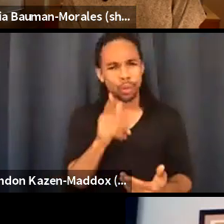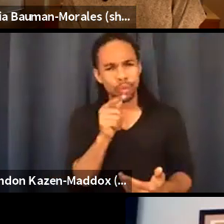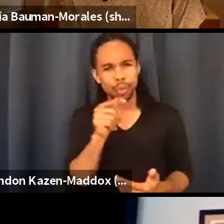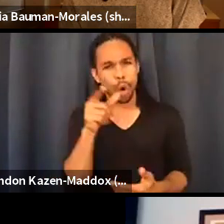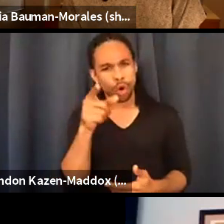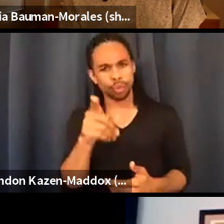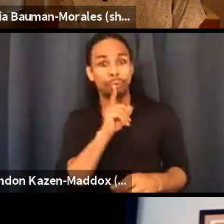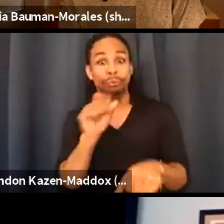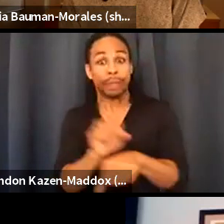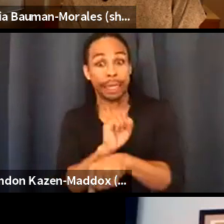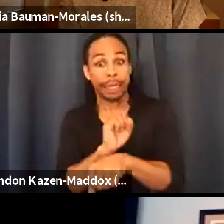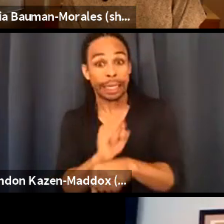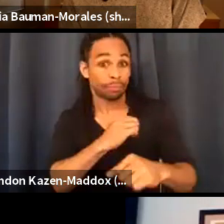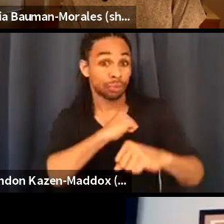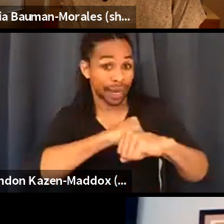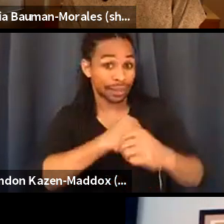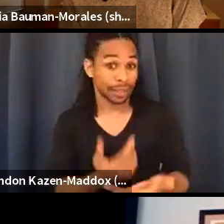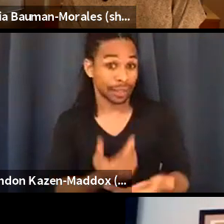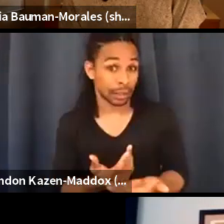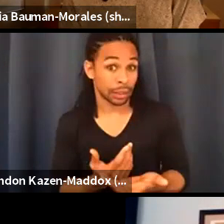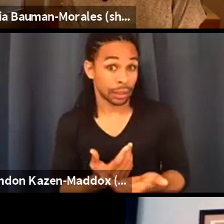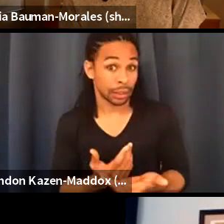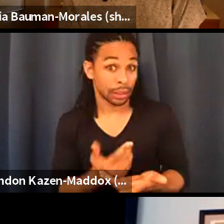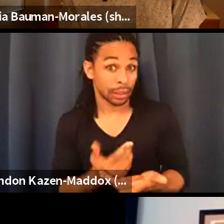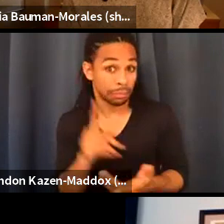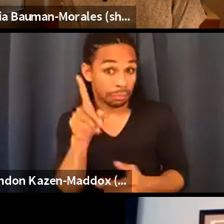this? Do we have time?